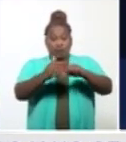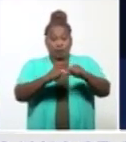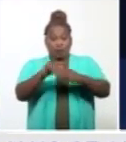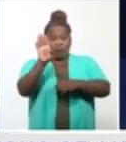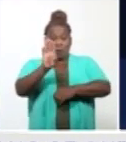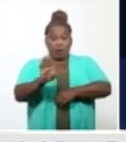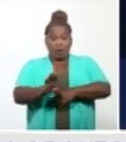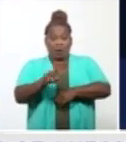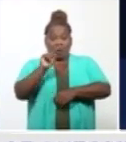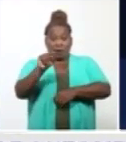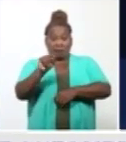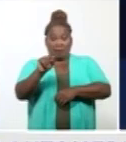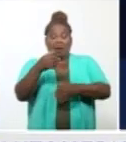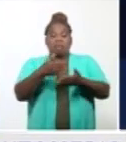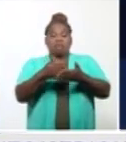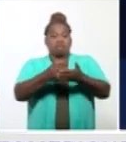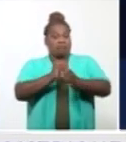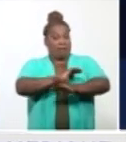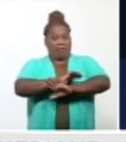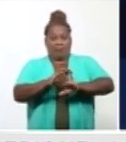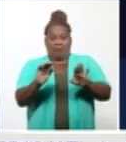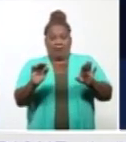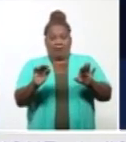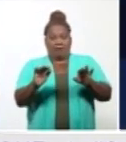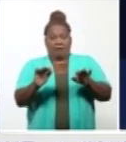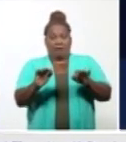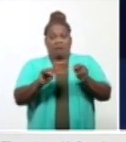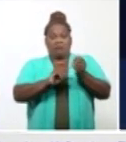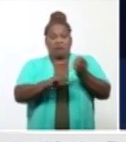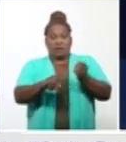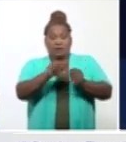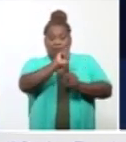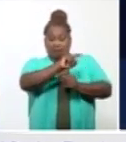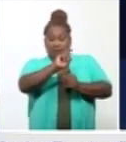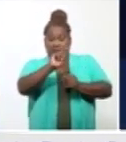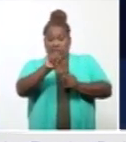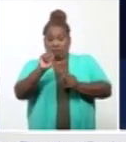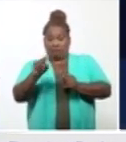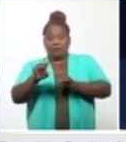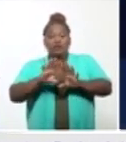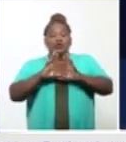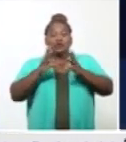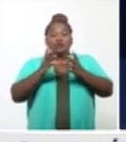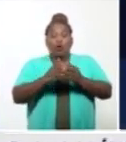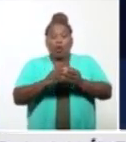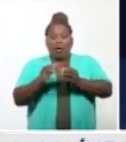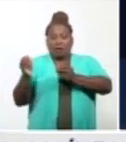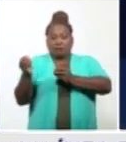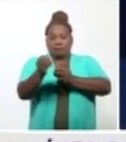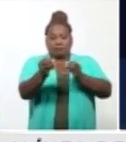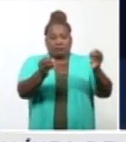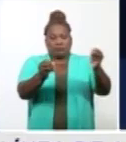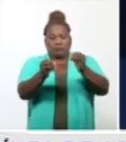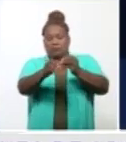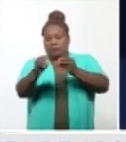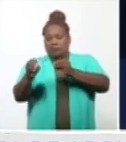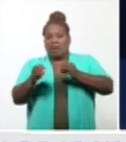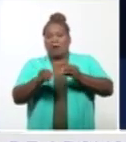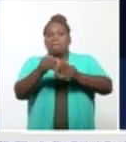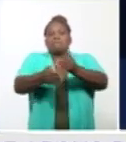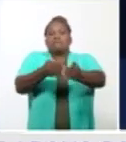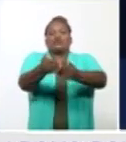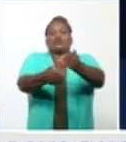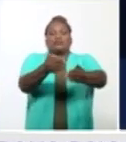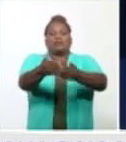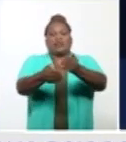este diagnóstico. En esta provincia, laboratory of reference. That's why, although we only have molecular